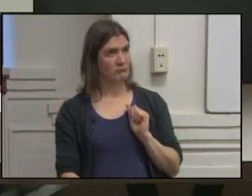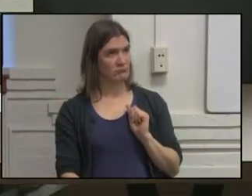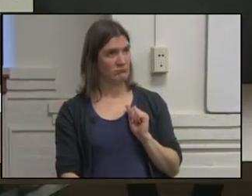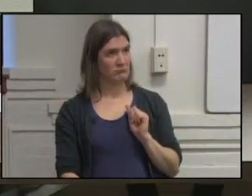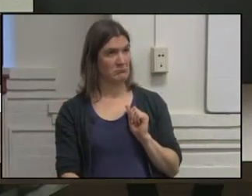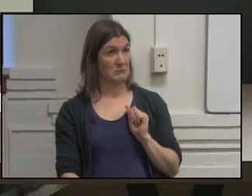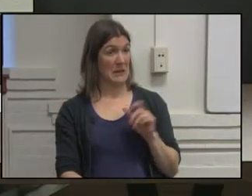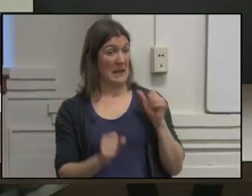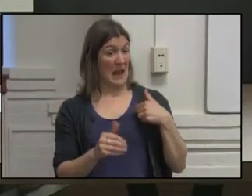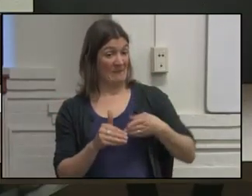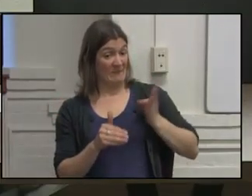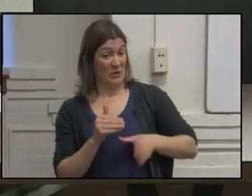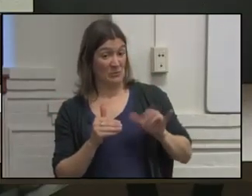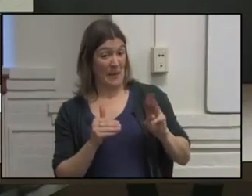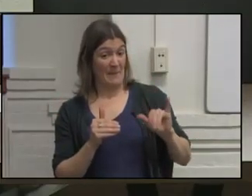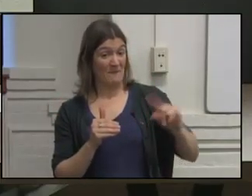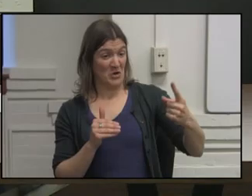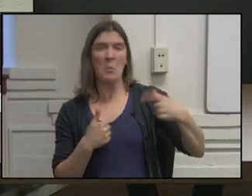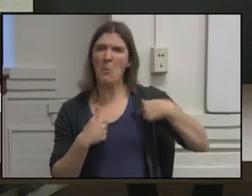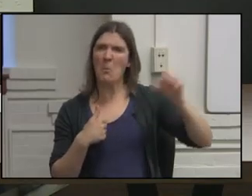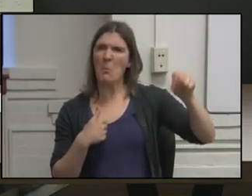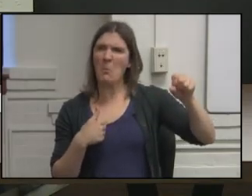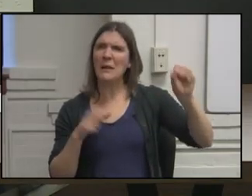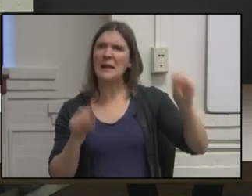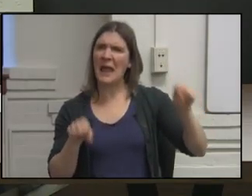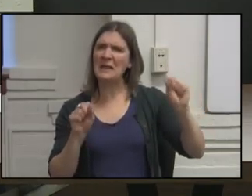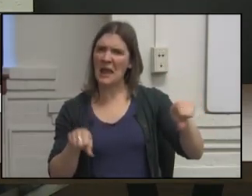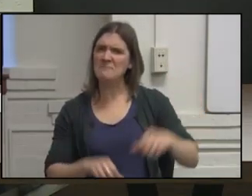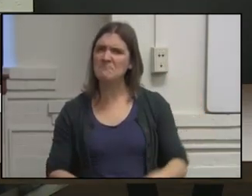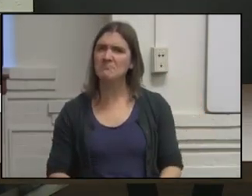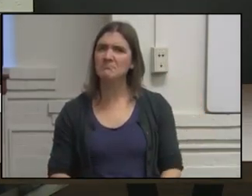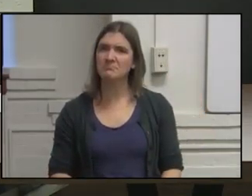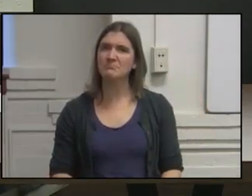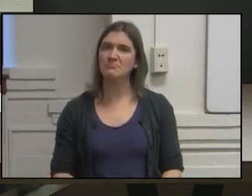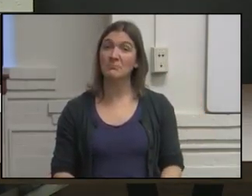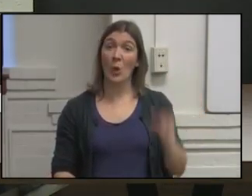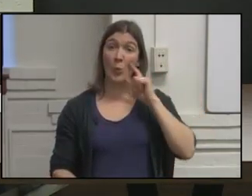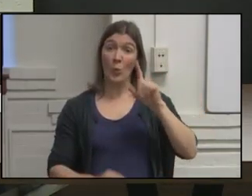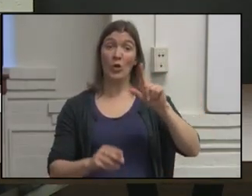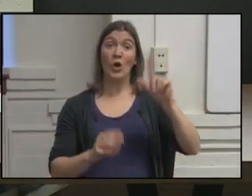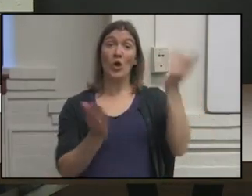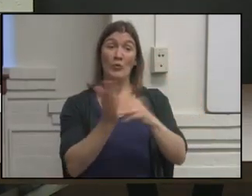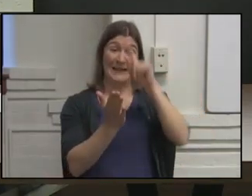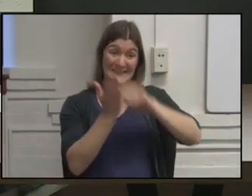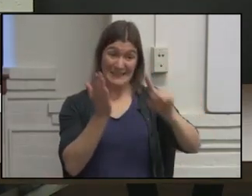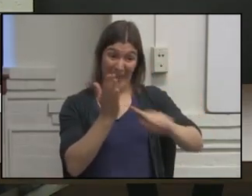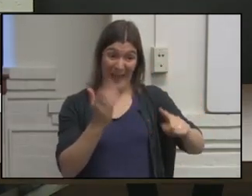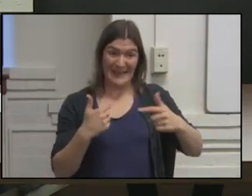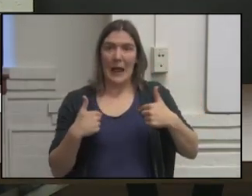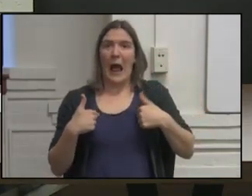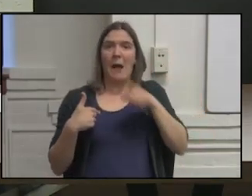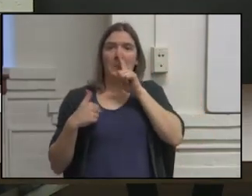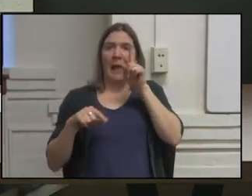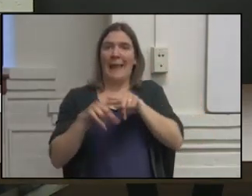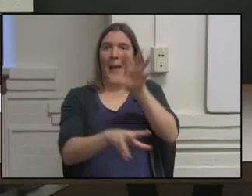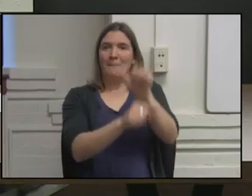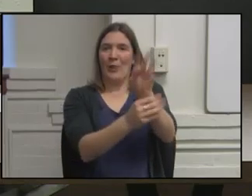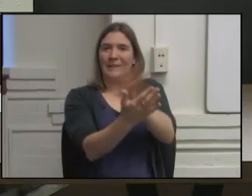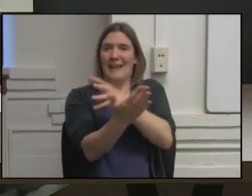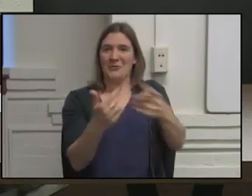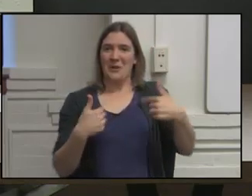Can we have it done by May 1st? Yes, I think we can have it done by May 1st. Can we have it re-inspected? I have no control over that. I'm